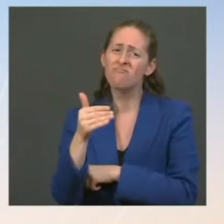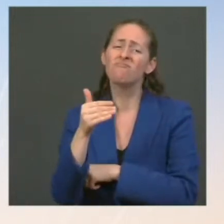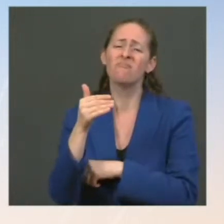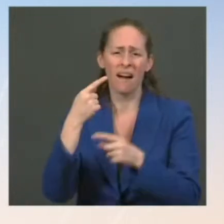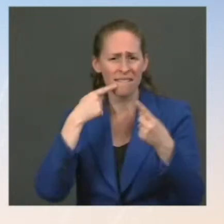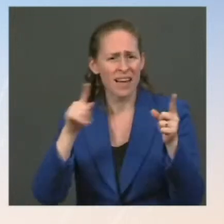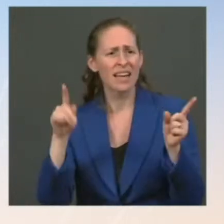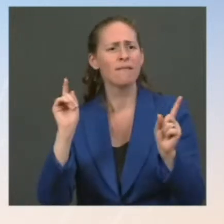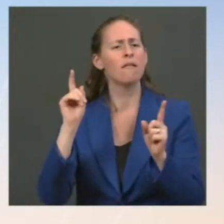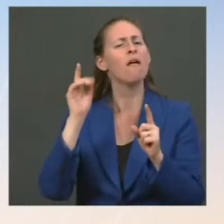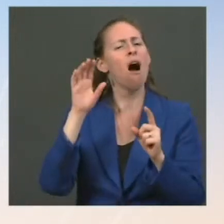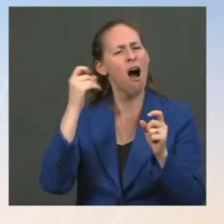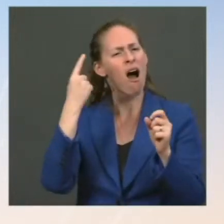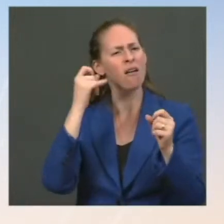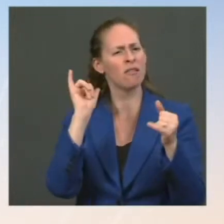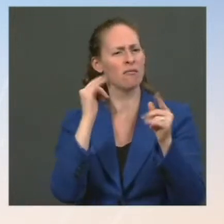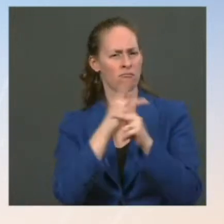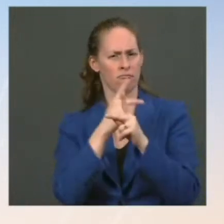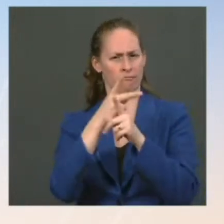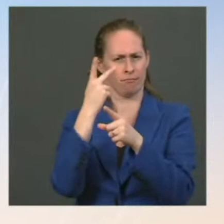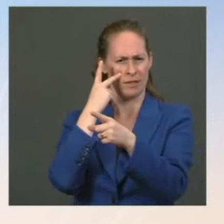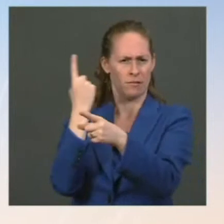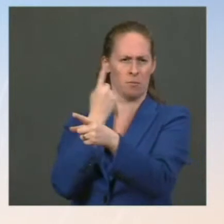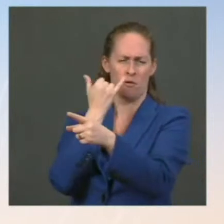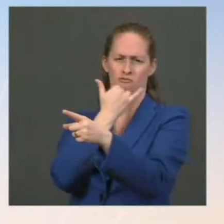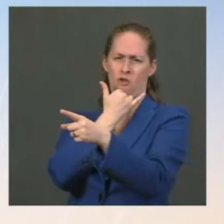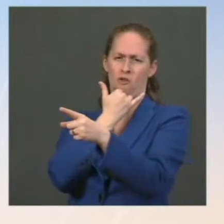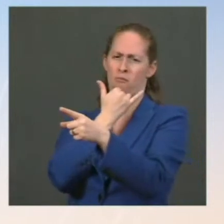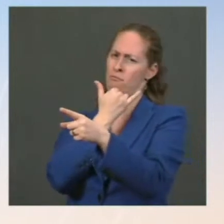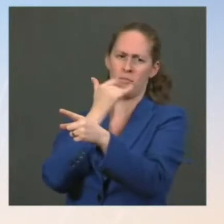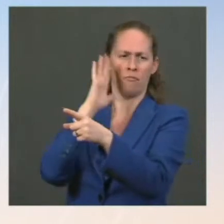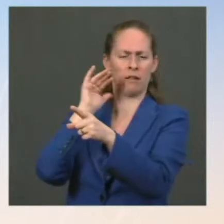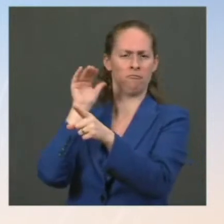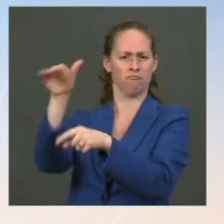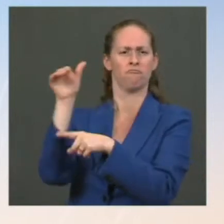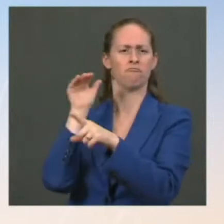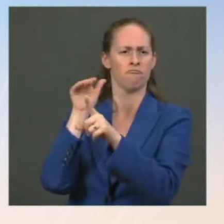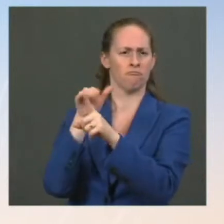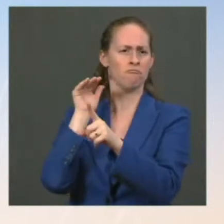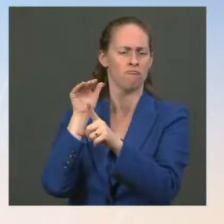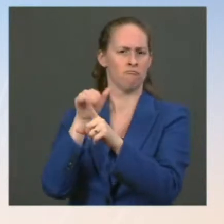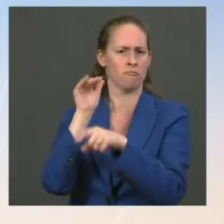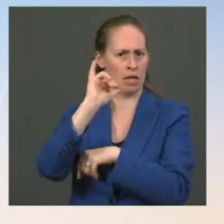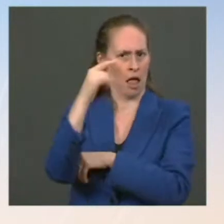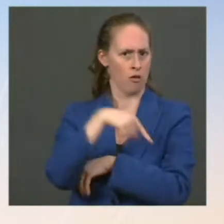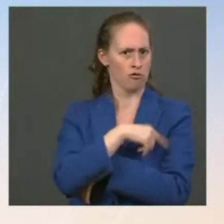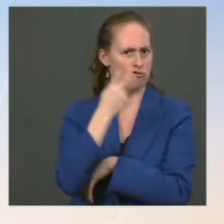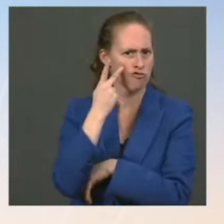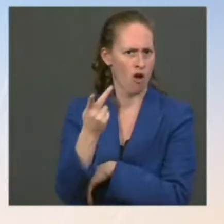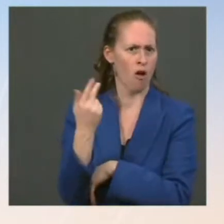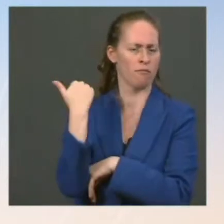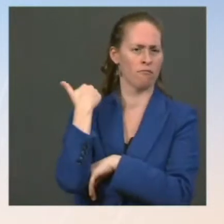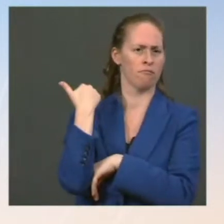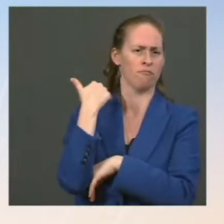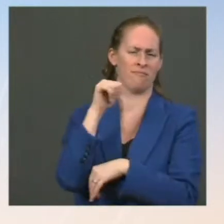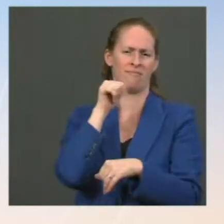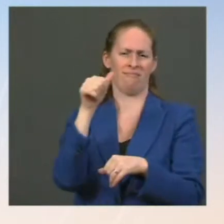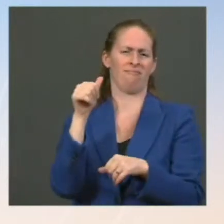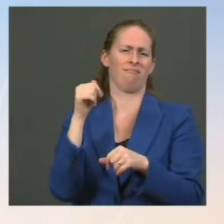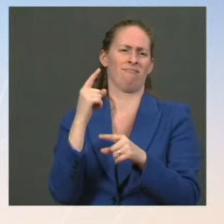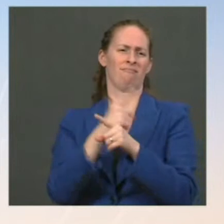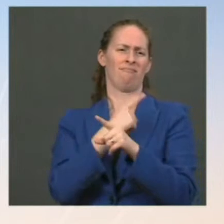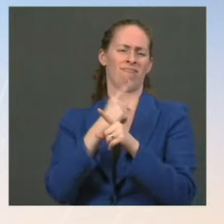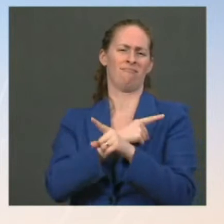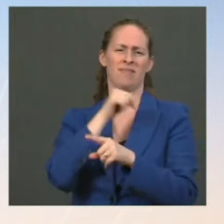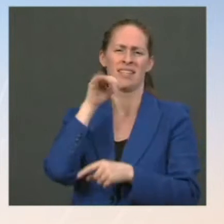assess and we are going to call out when we see occasions, as we did with the photos and the video last week, that don't meet our bar,